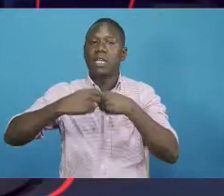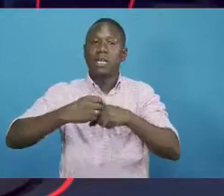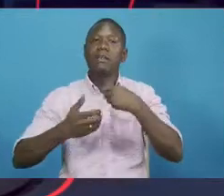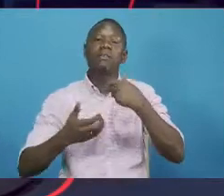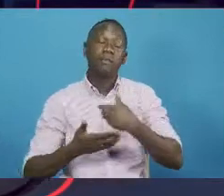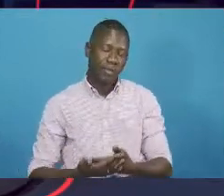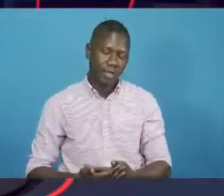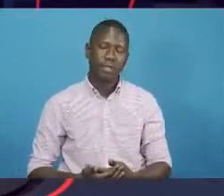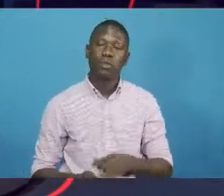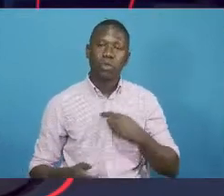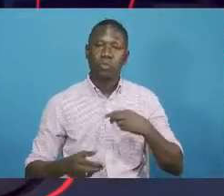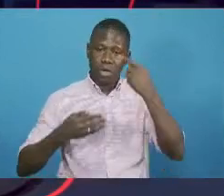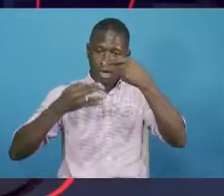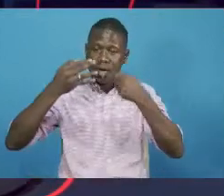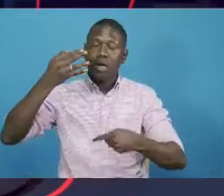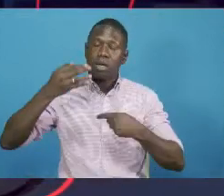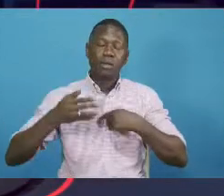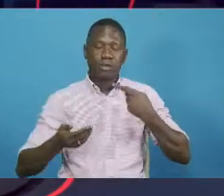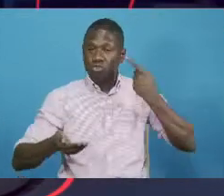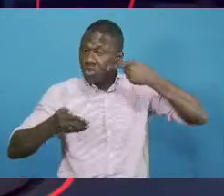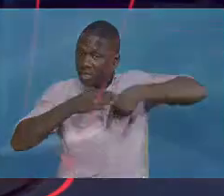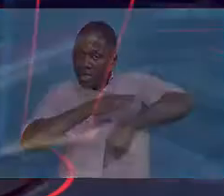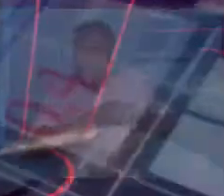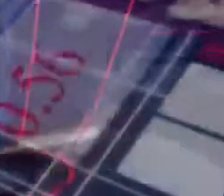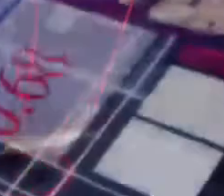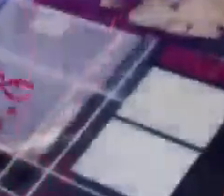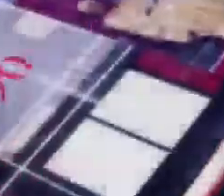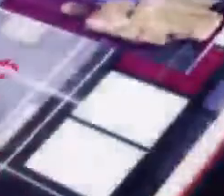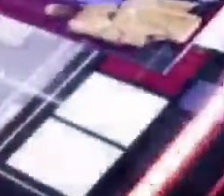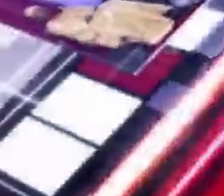Those were our main headlines. Now the news in detail.